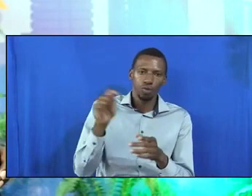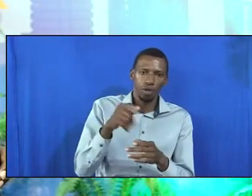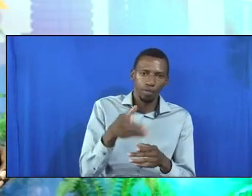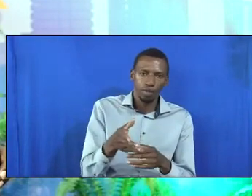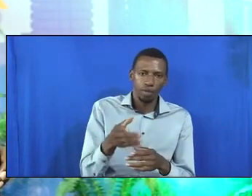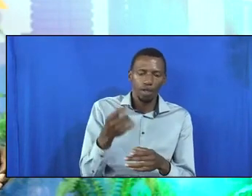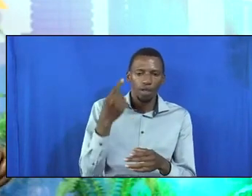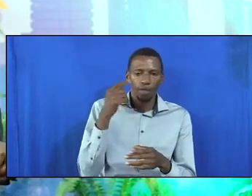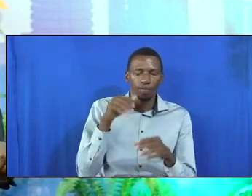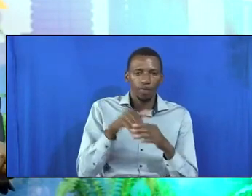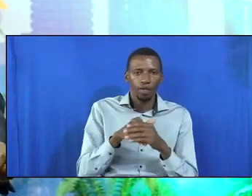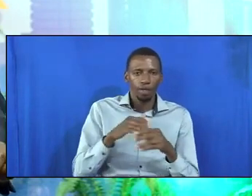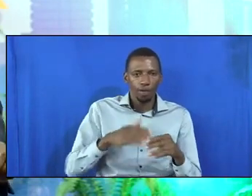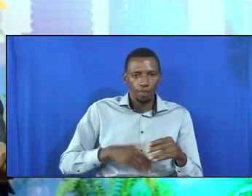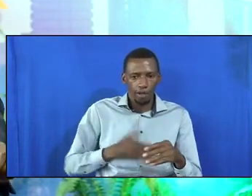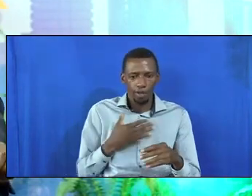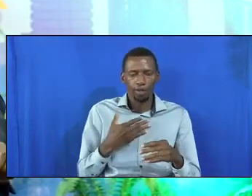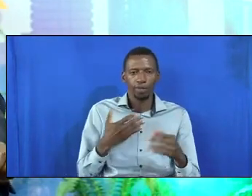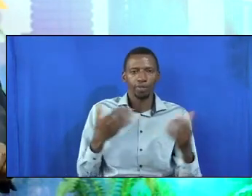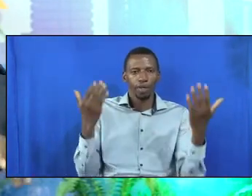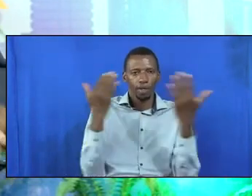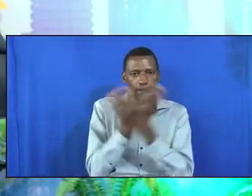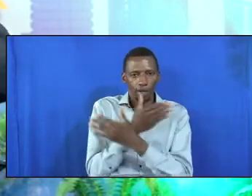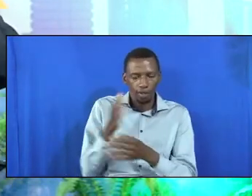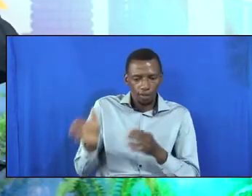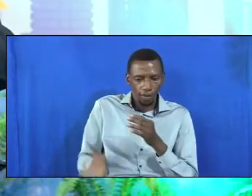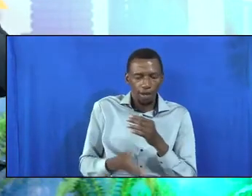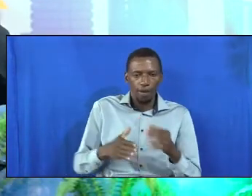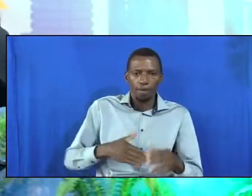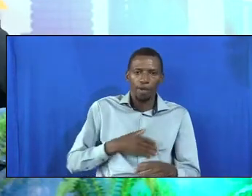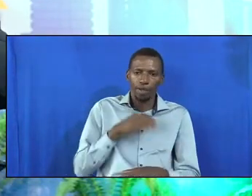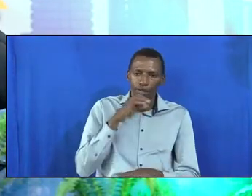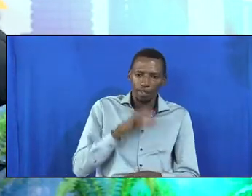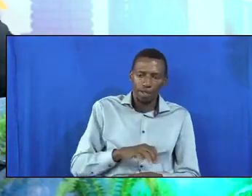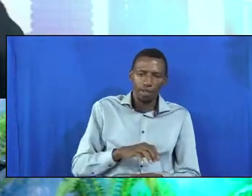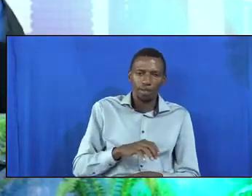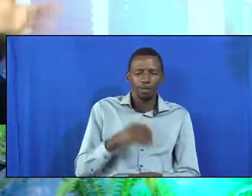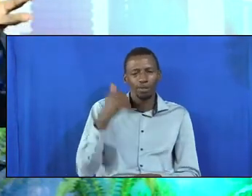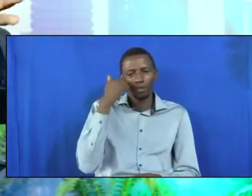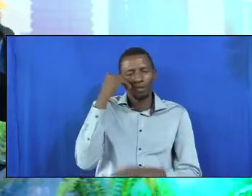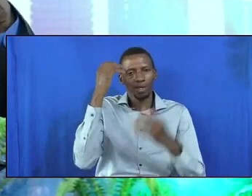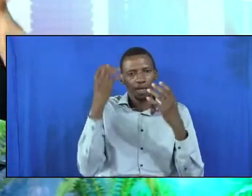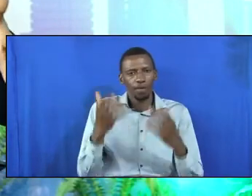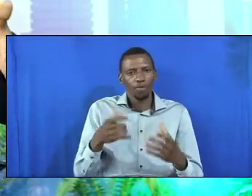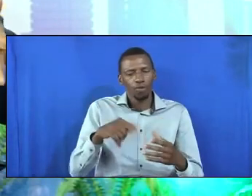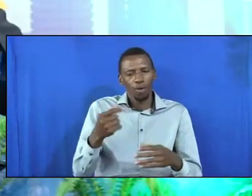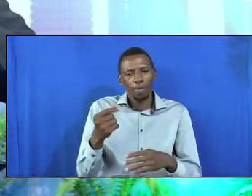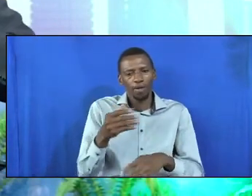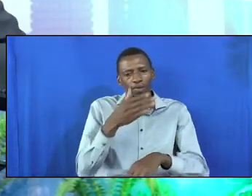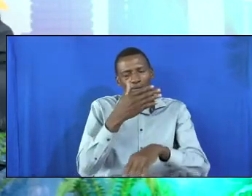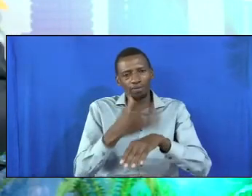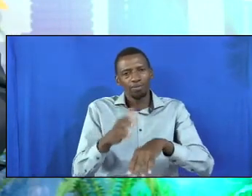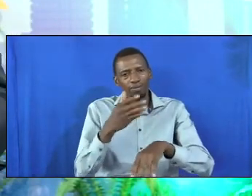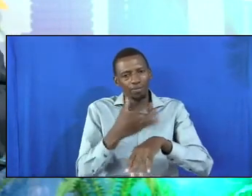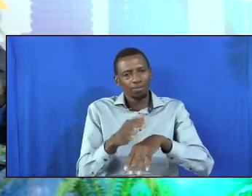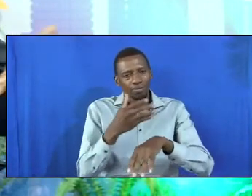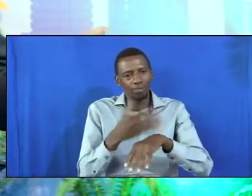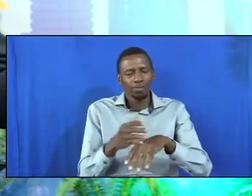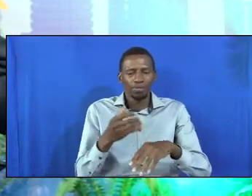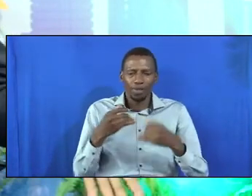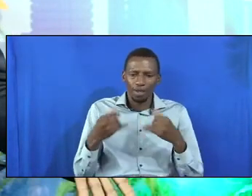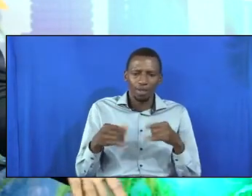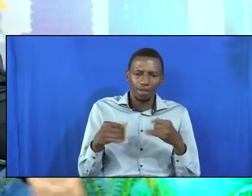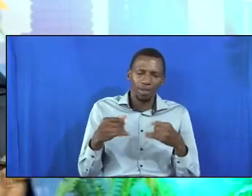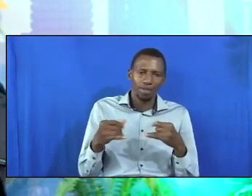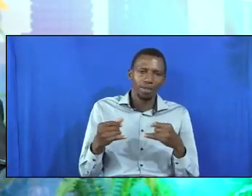going to pray for my son who is a sickly. We have spent a fortune trying to restore his health in vain. I'm coming.